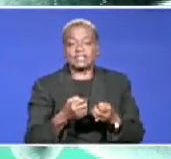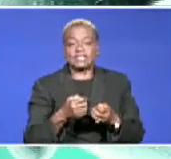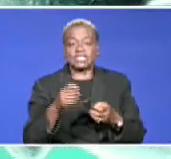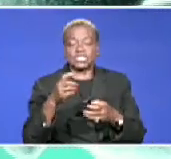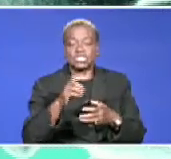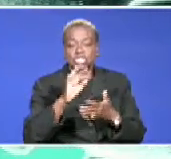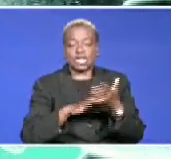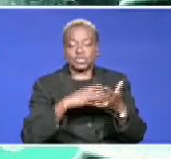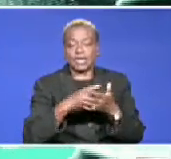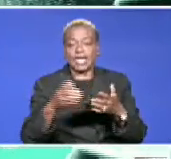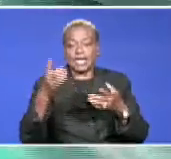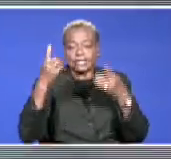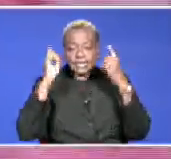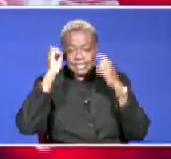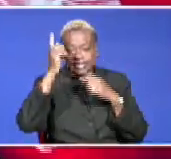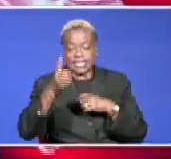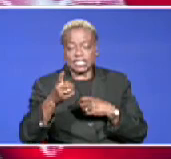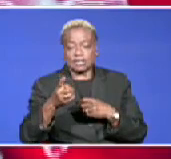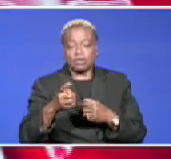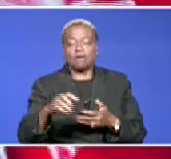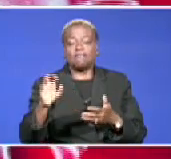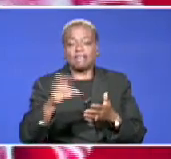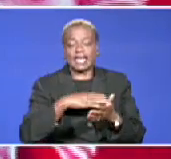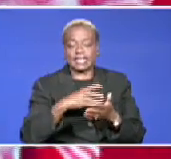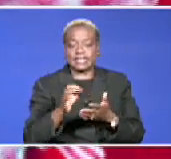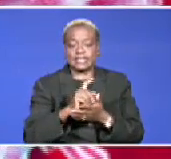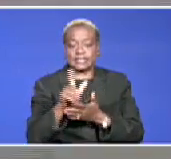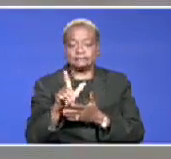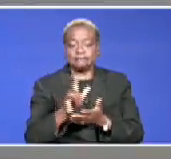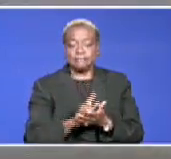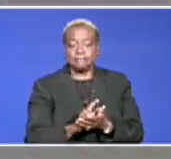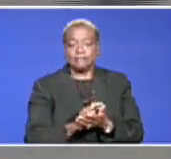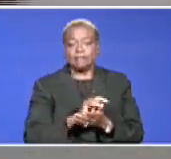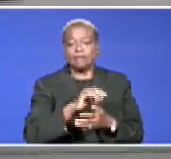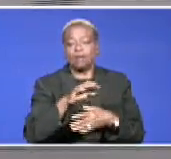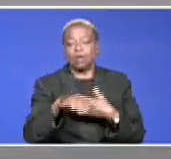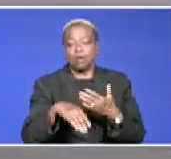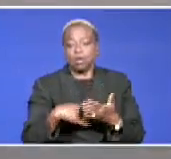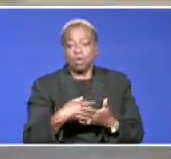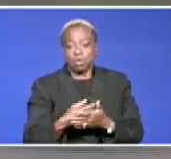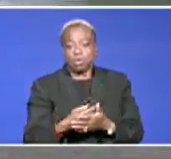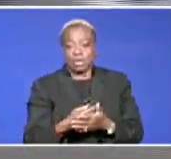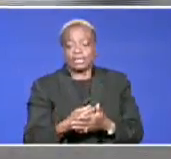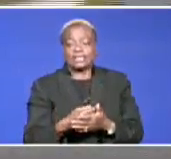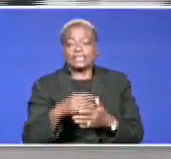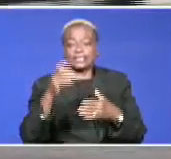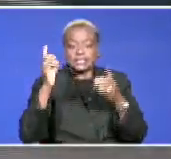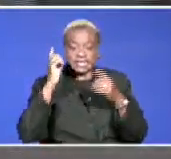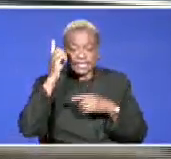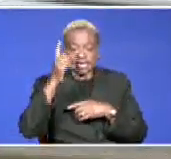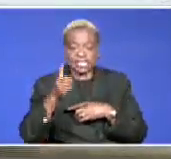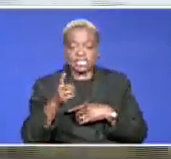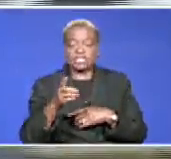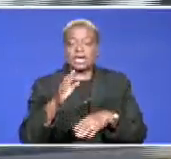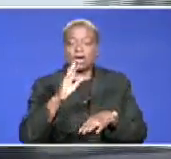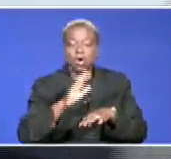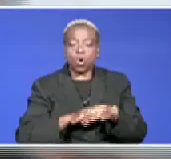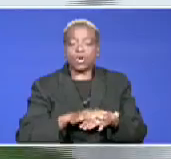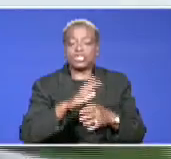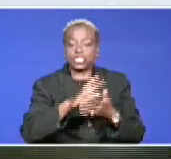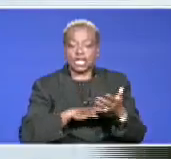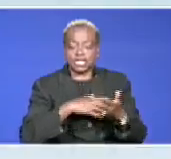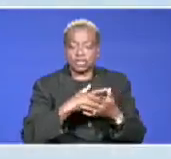destinations. Bahamas Air officials, though, will also waive change fees across all fare types to all destinations on its schedule through May